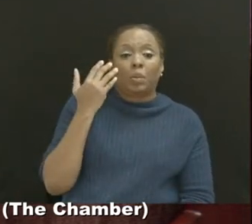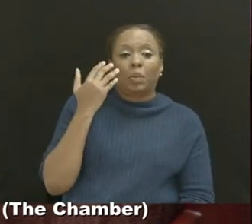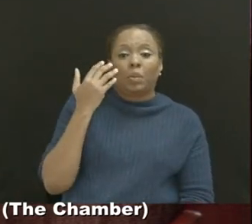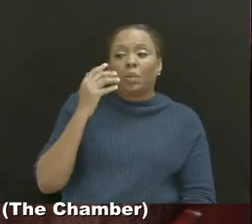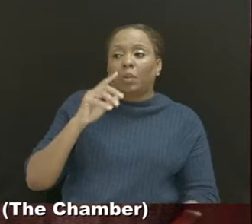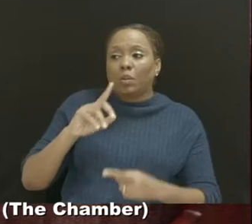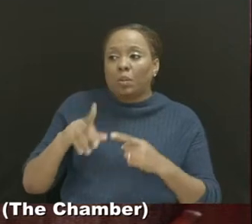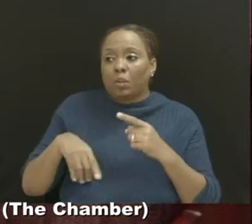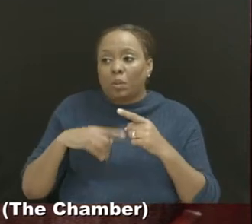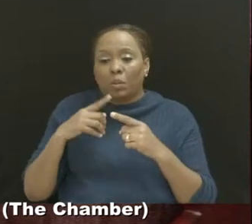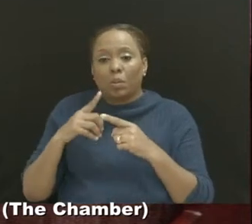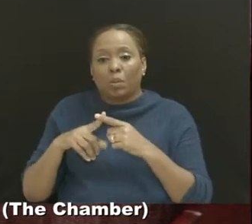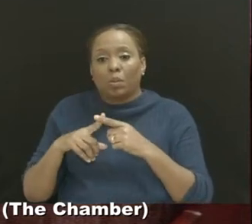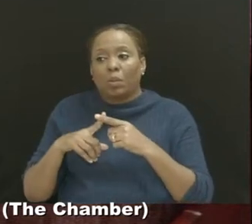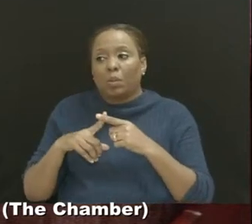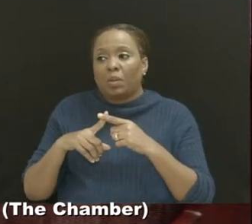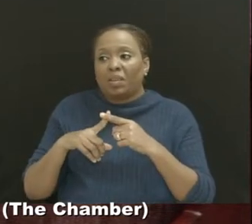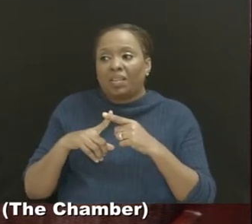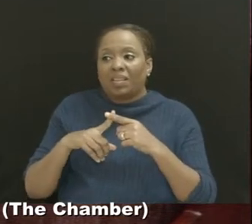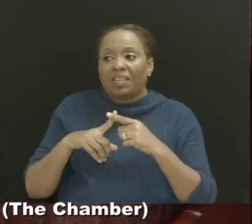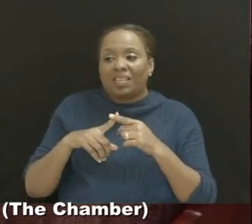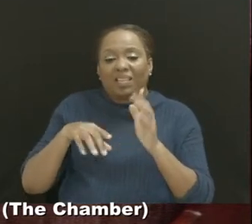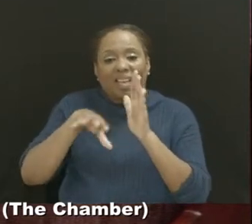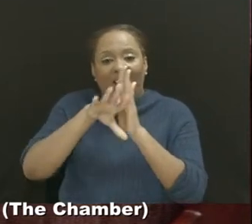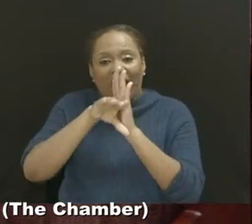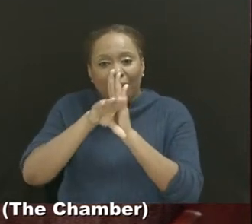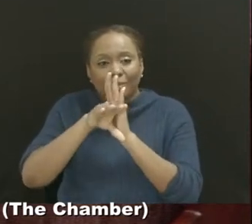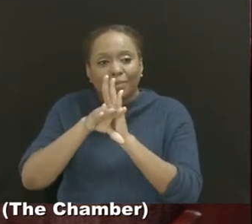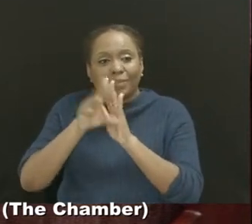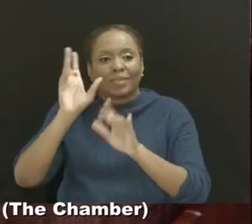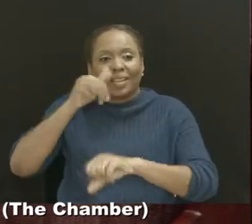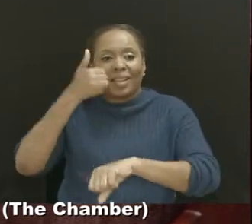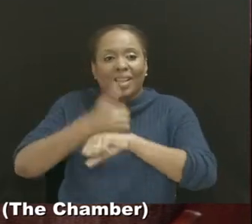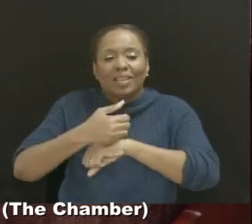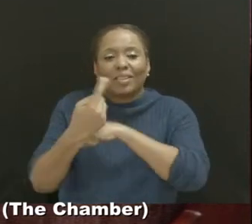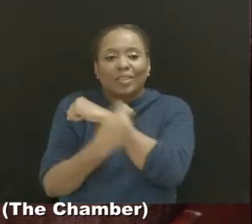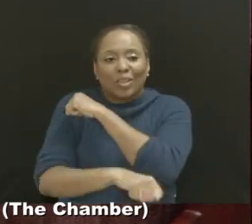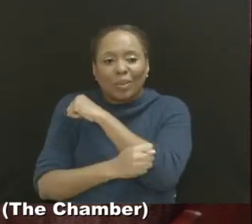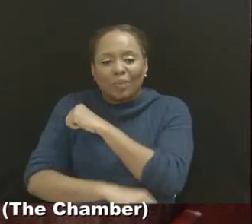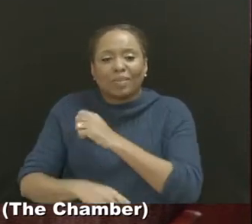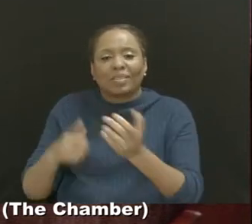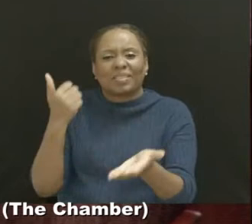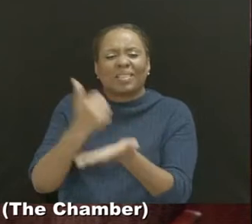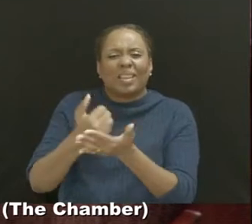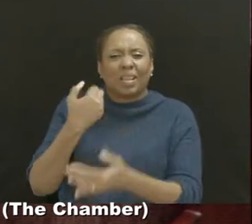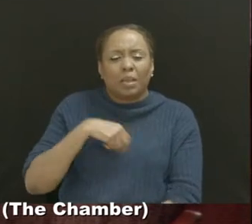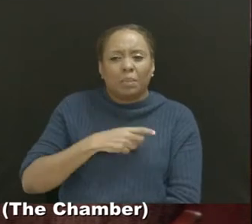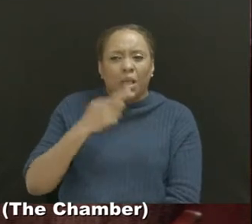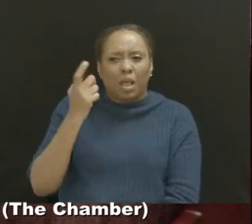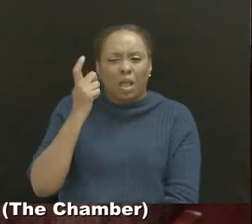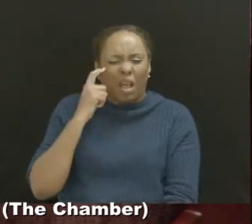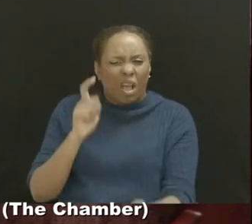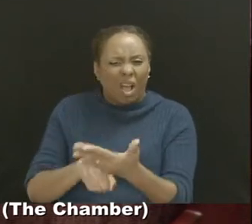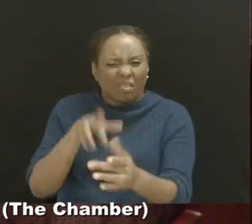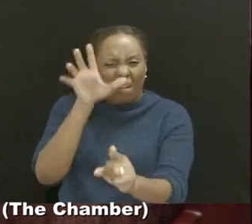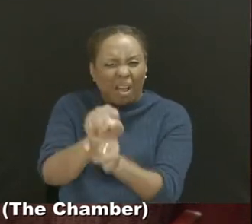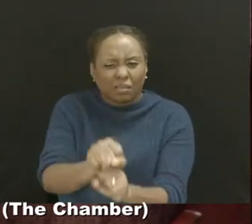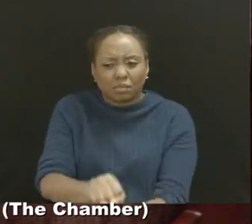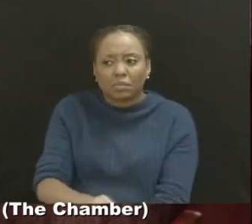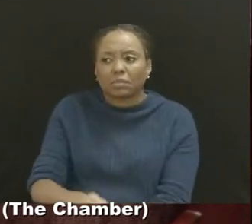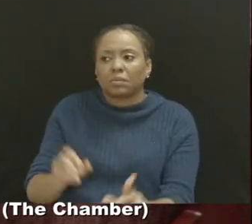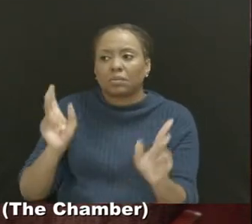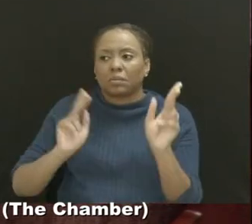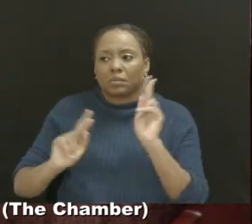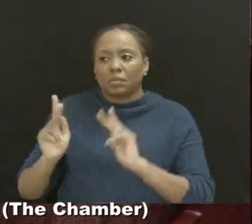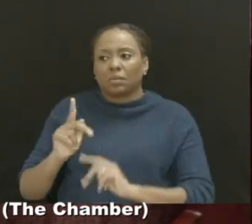cameras will be coming to St. Thomas to help us as well to be able to identify those culprits. Because I know that you can